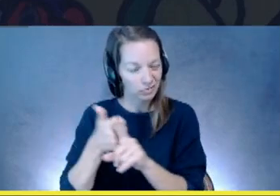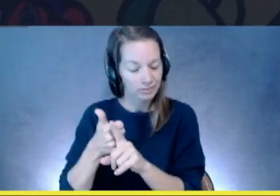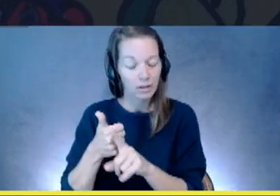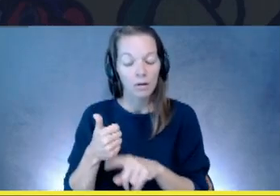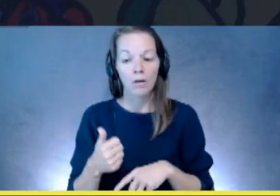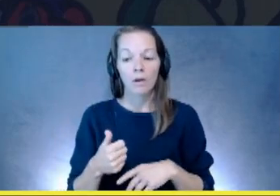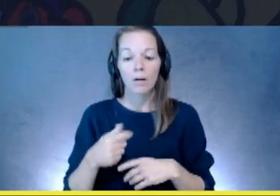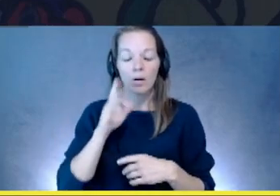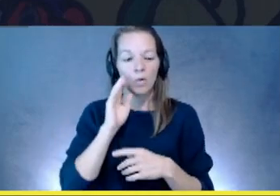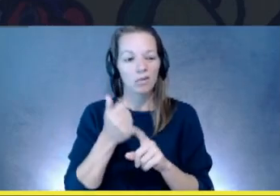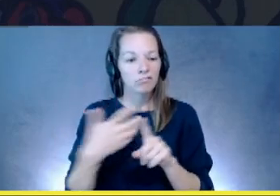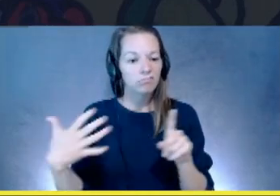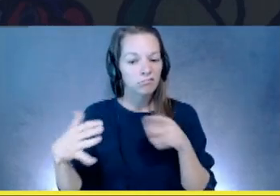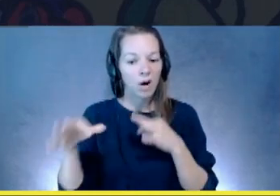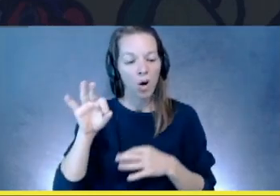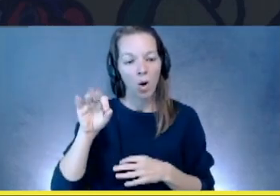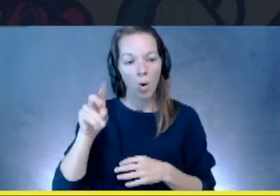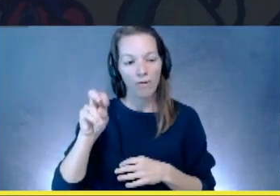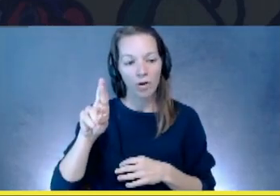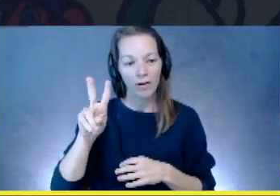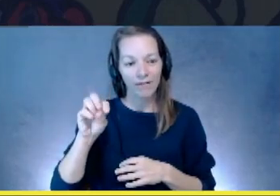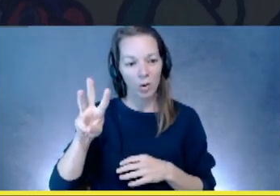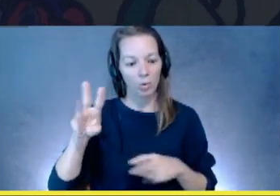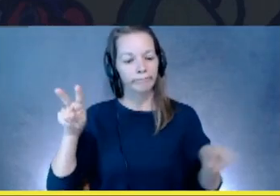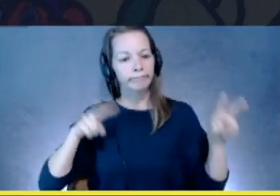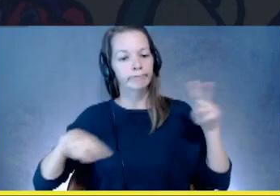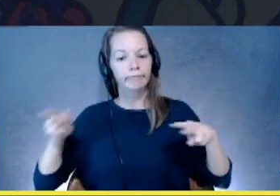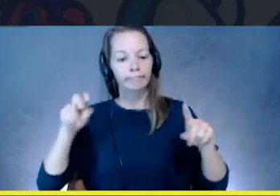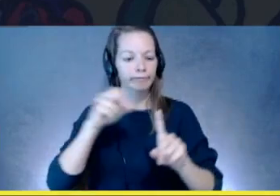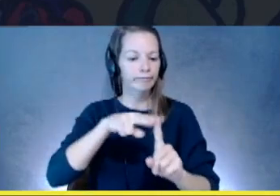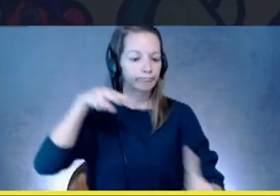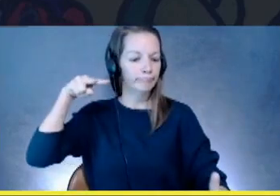sort of the overview of where we are and where we find ourselves.